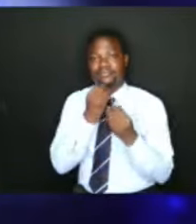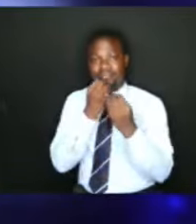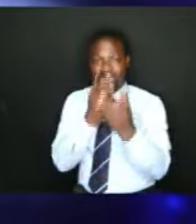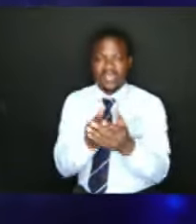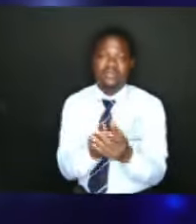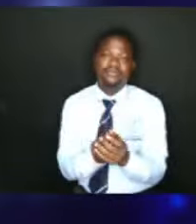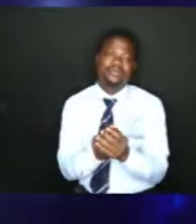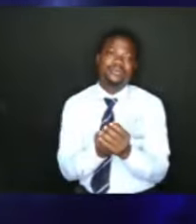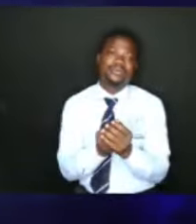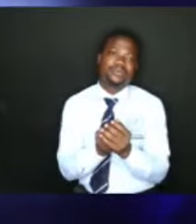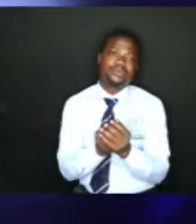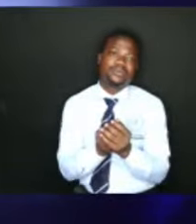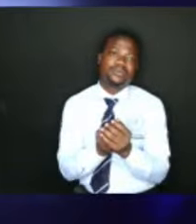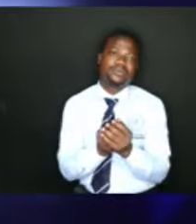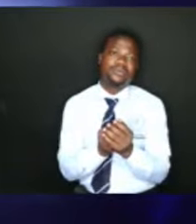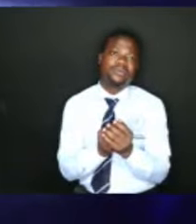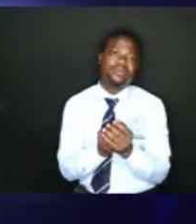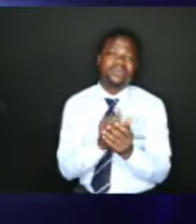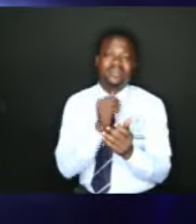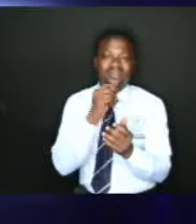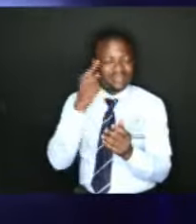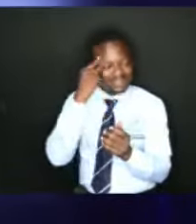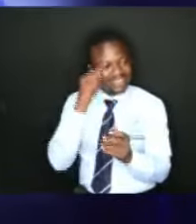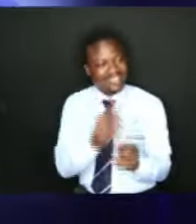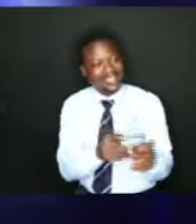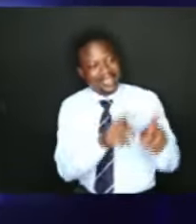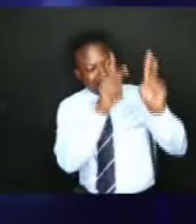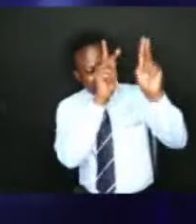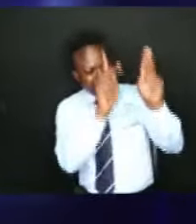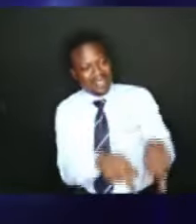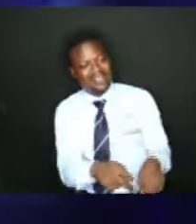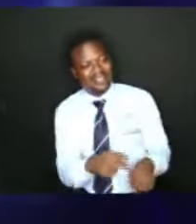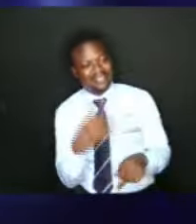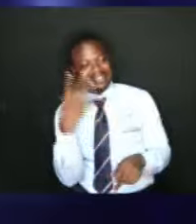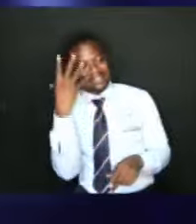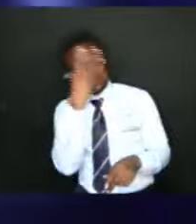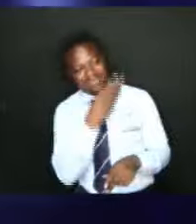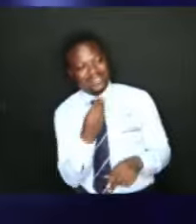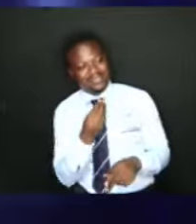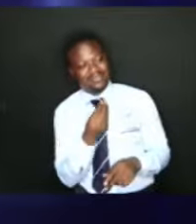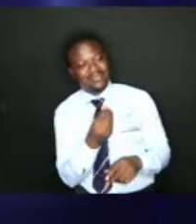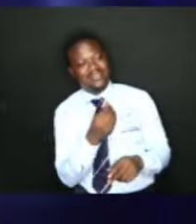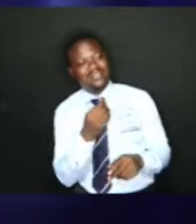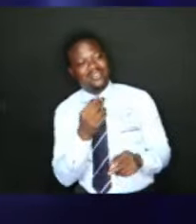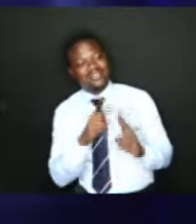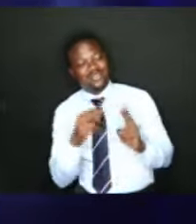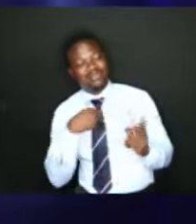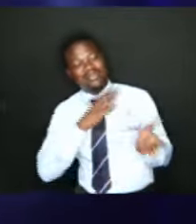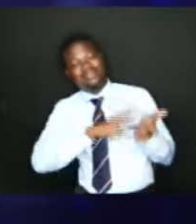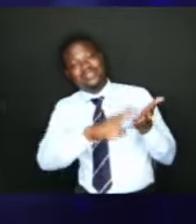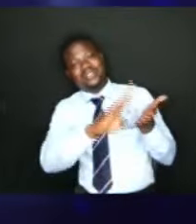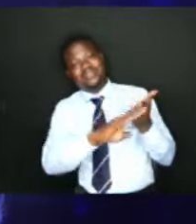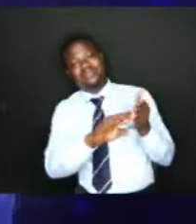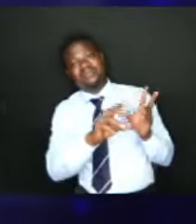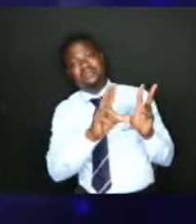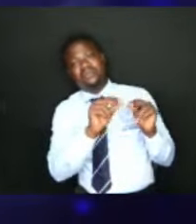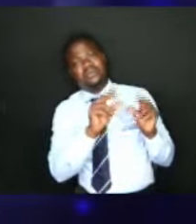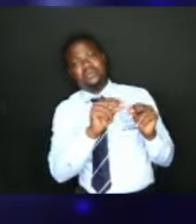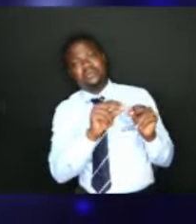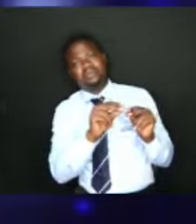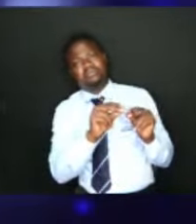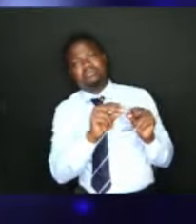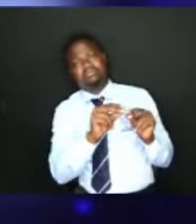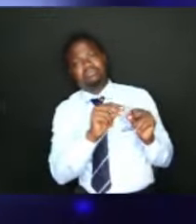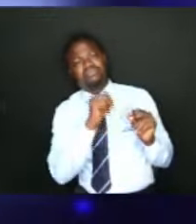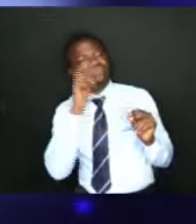people because they are nice guys or they are worth forgiving. Men, forgive people because you want favor from God.